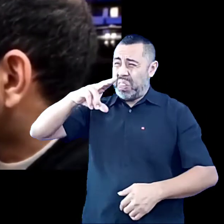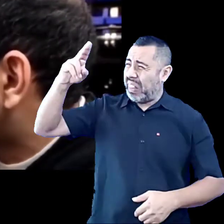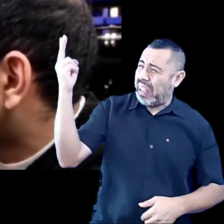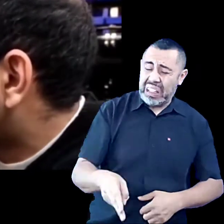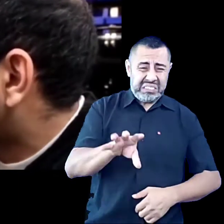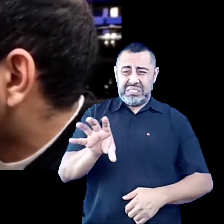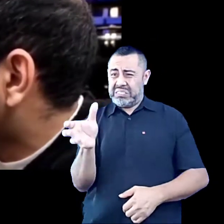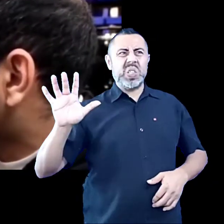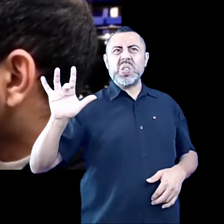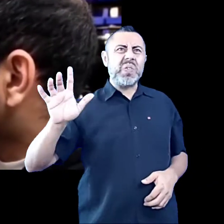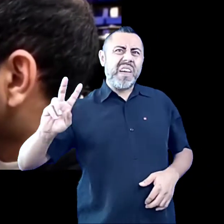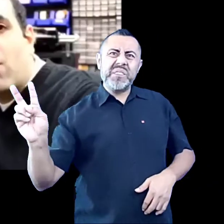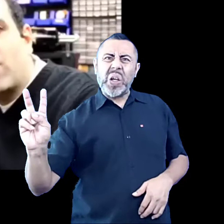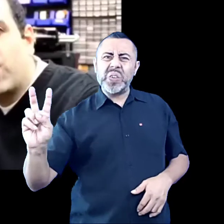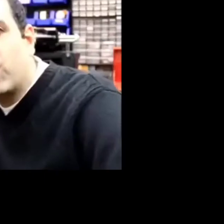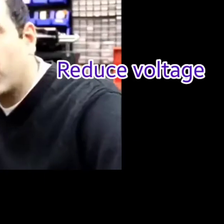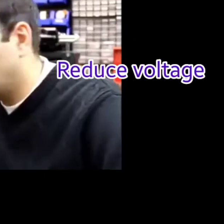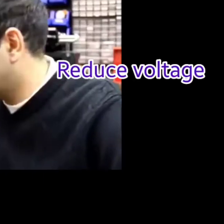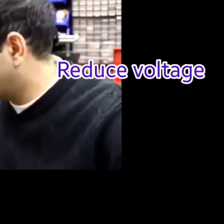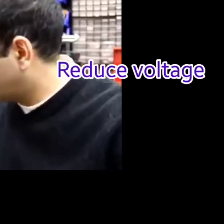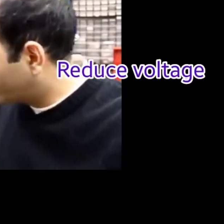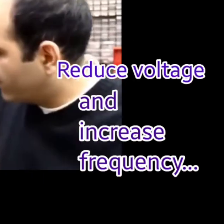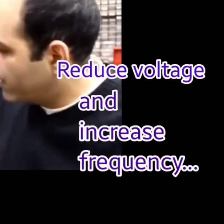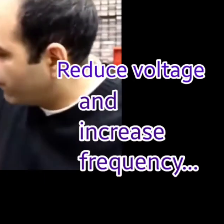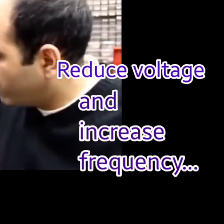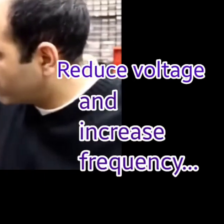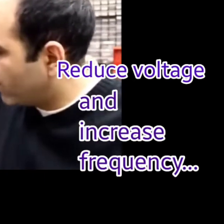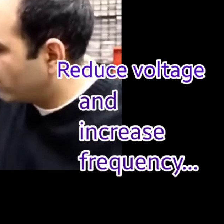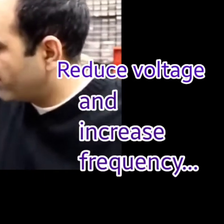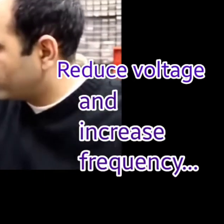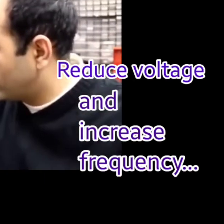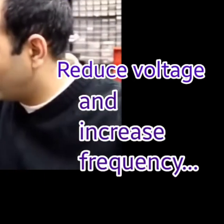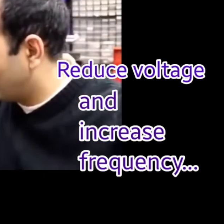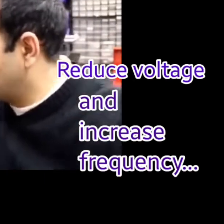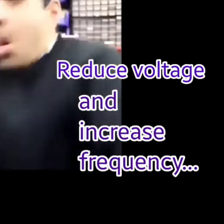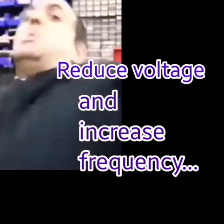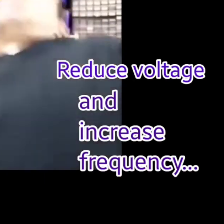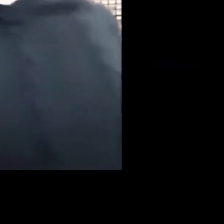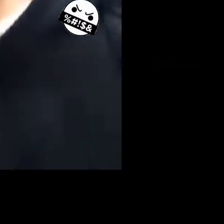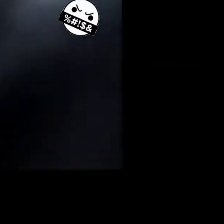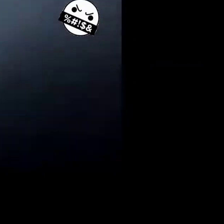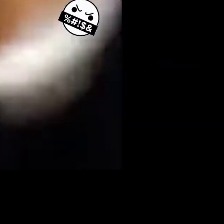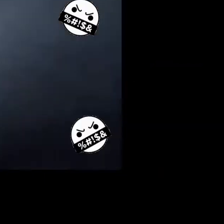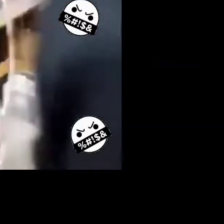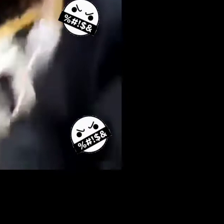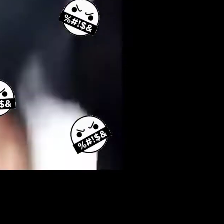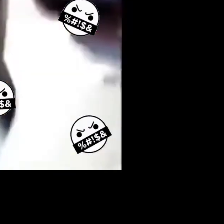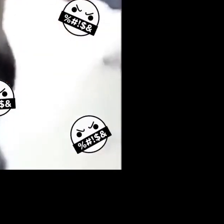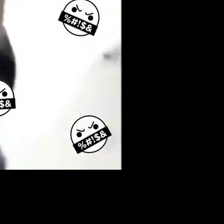Who the hell set this to 25 volts? Now let's reduce the voltage level and increase the frequency all the way to 60 Hz.